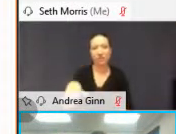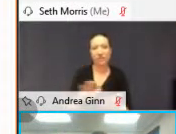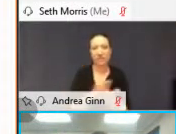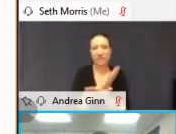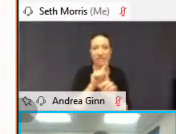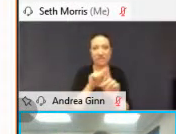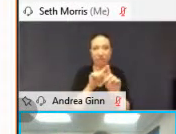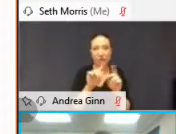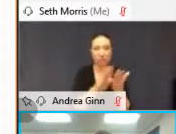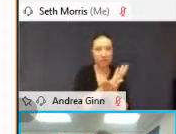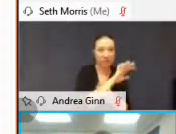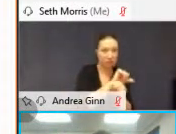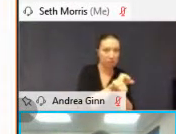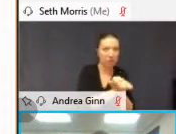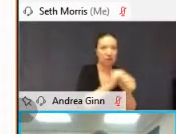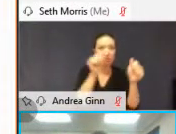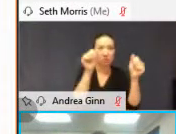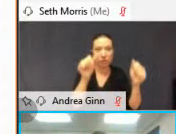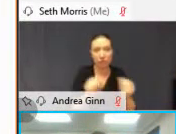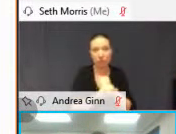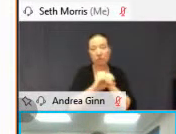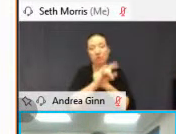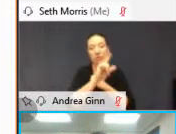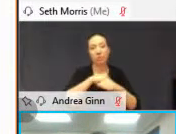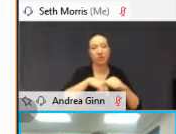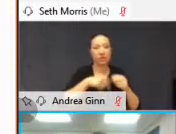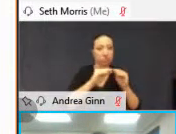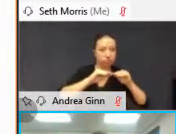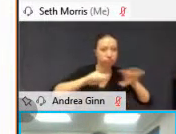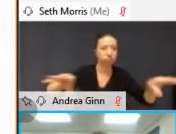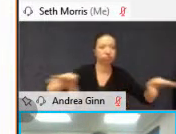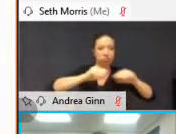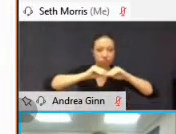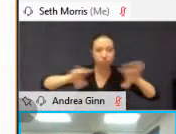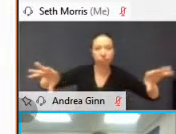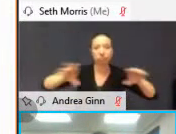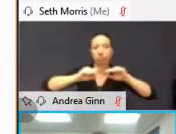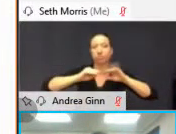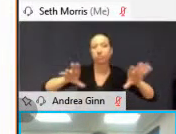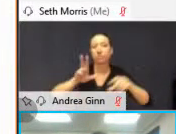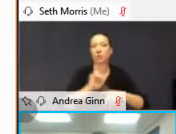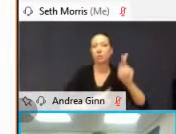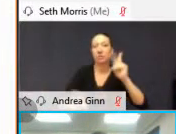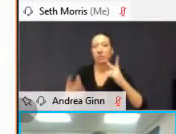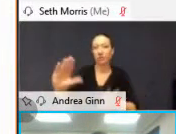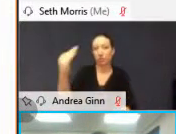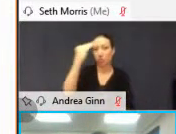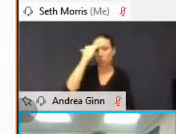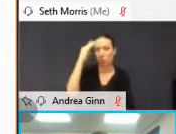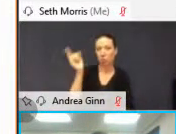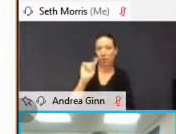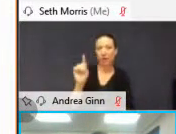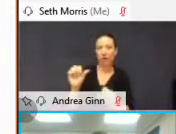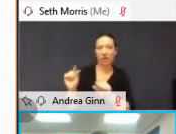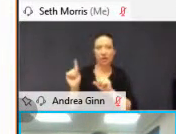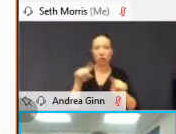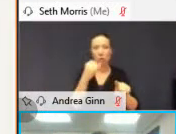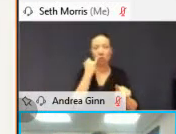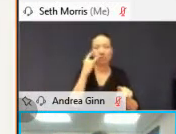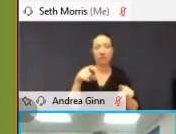of our stakeholder channels to try to make sure that we got the word out so that folks knew where they could go if they needed help.